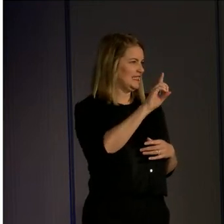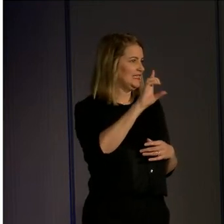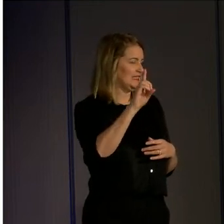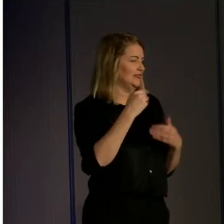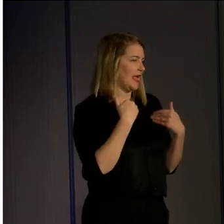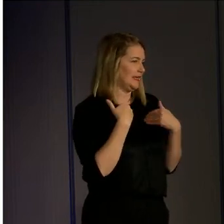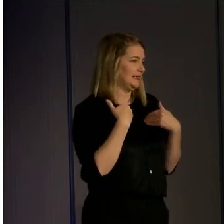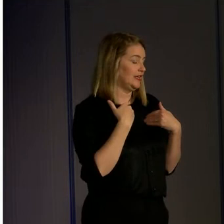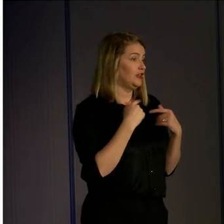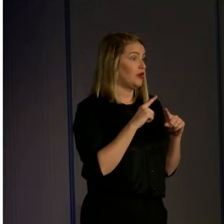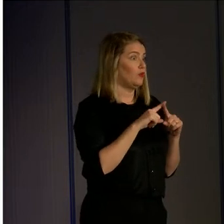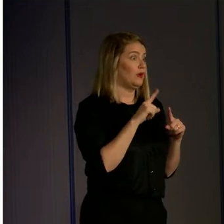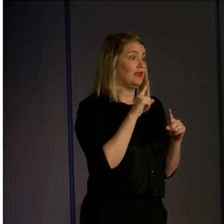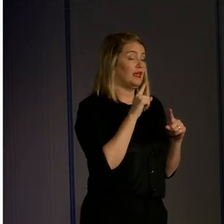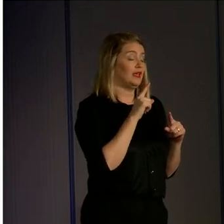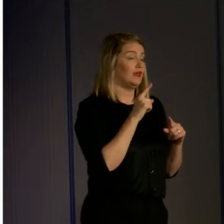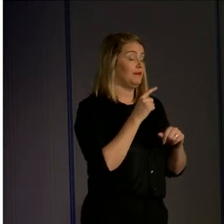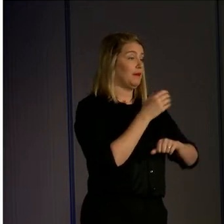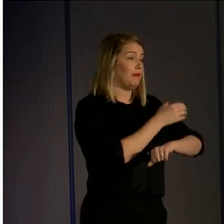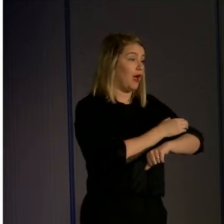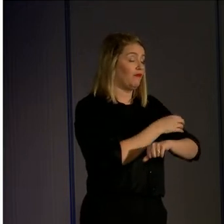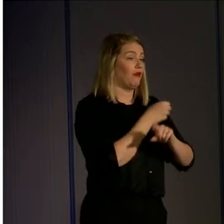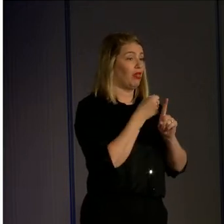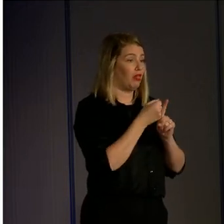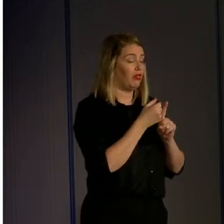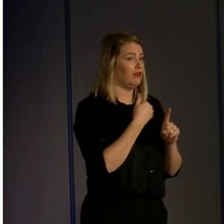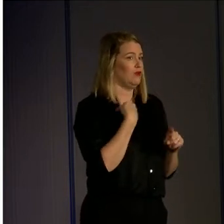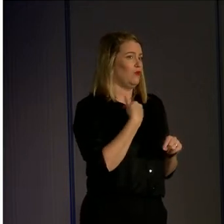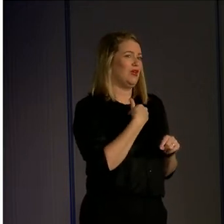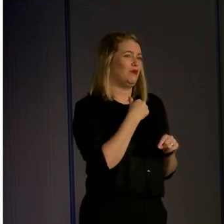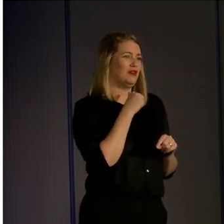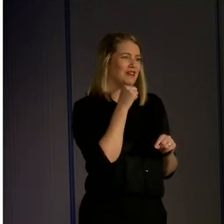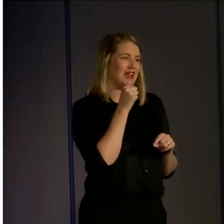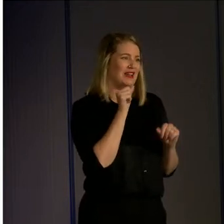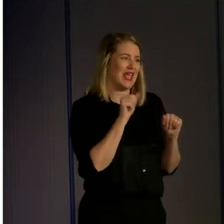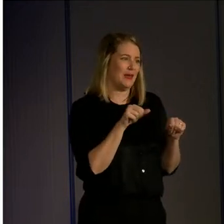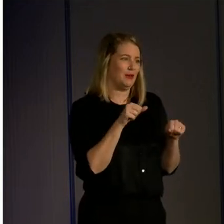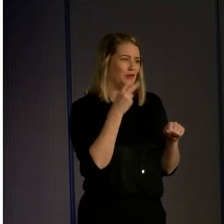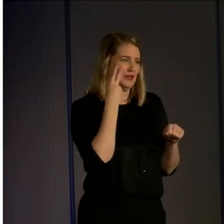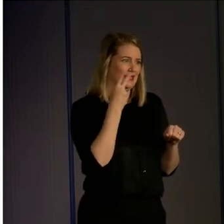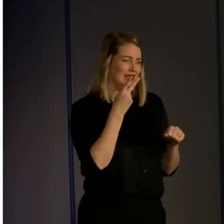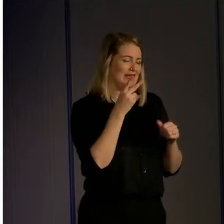was would have been an extremely powerful, and unfortunately, we weren't able to see that presentation.